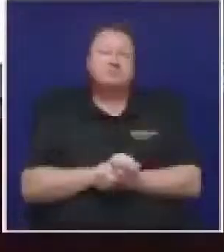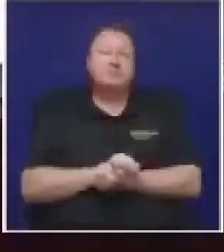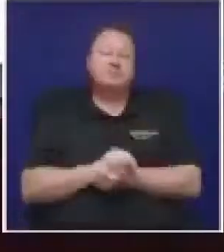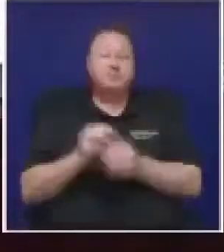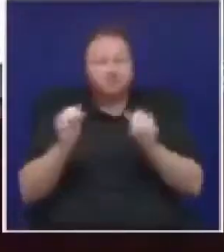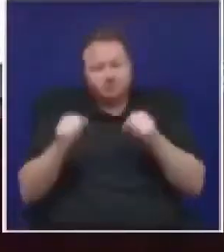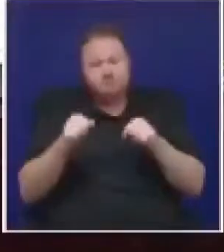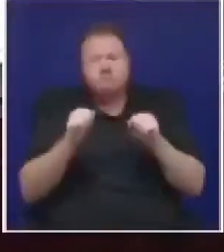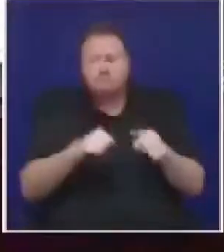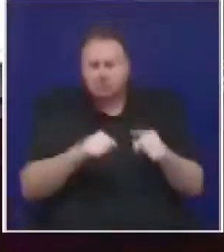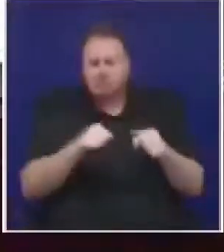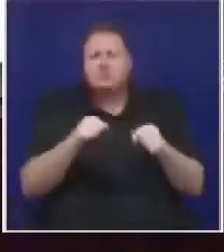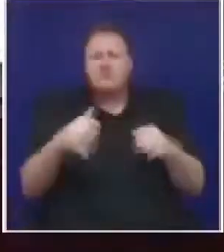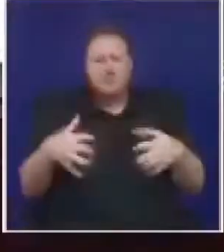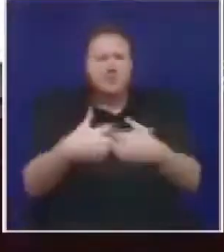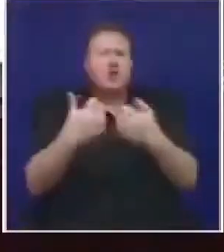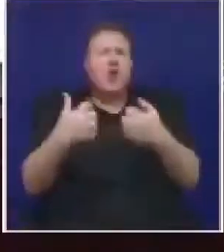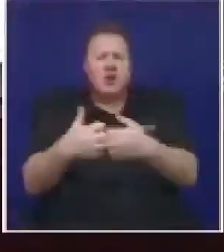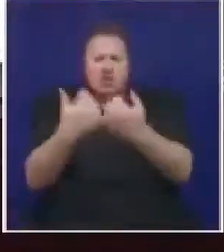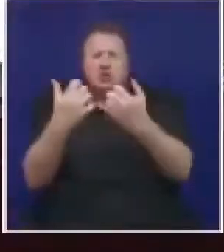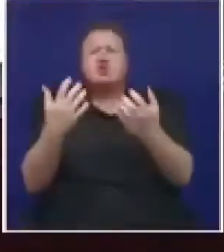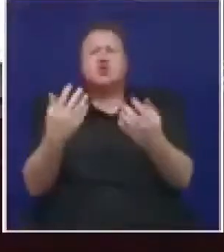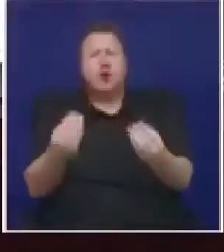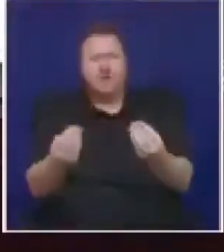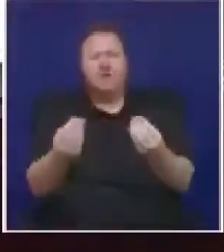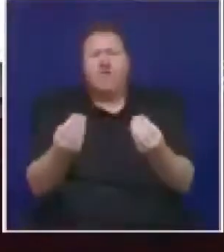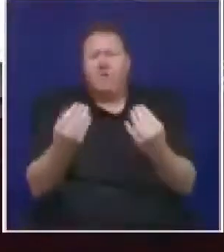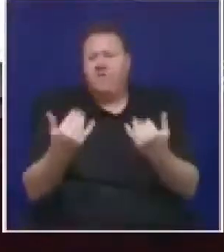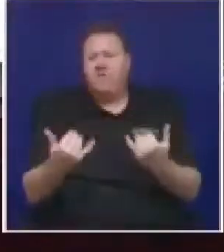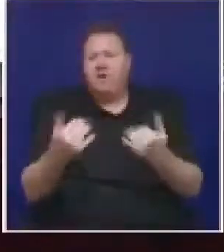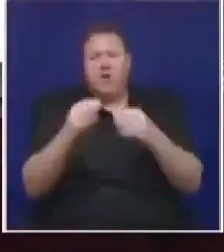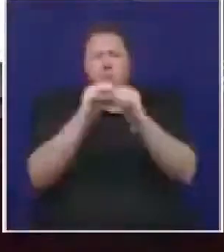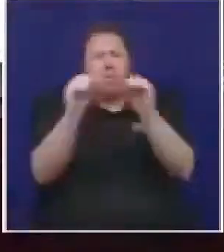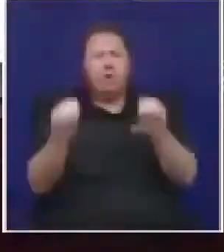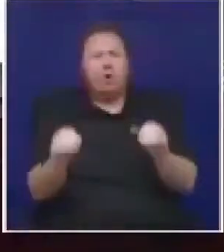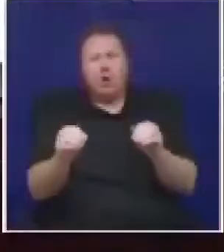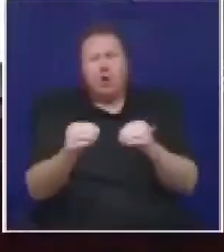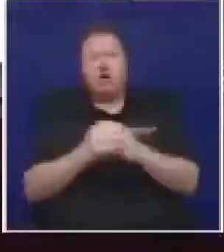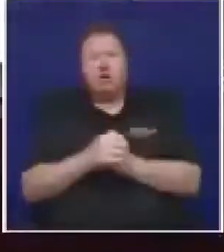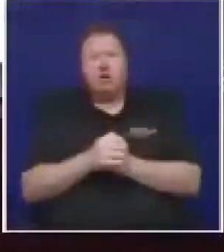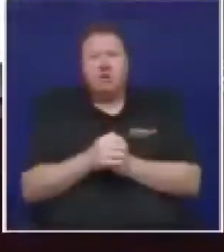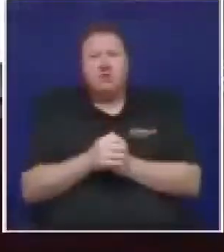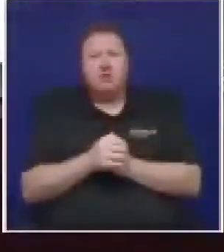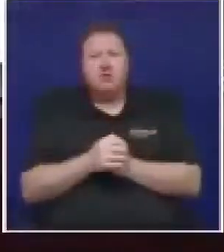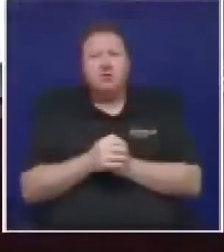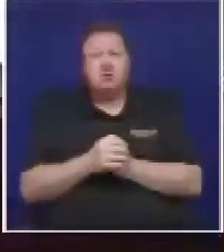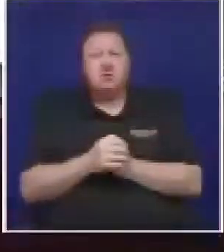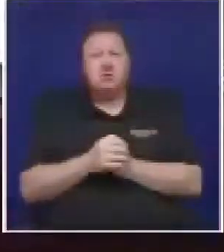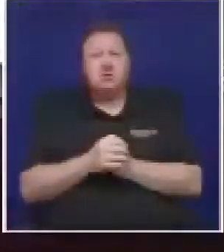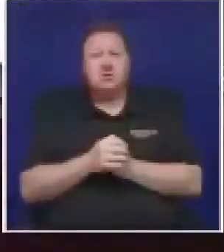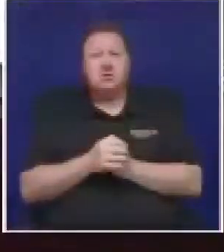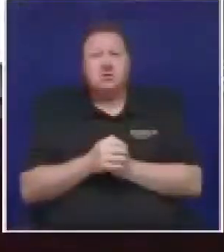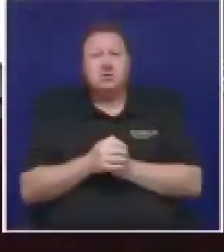Yes, indeed, there are a lot of challenges with respect to the current model of CPAs.